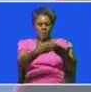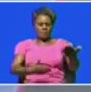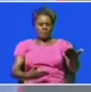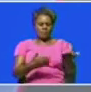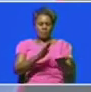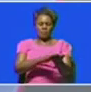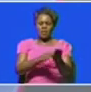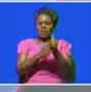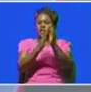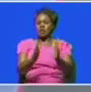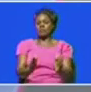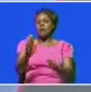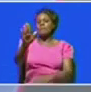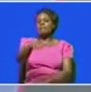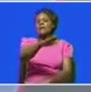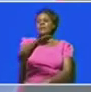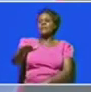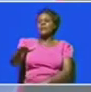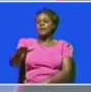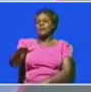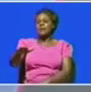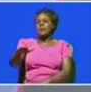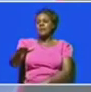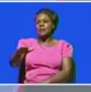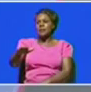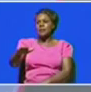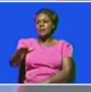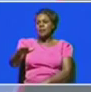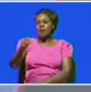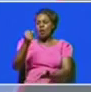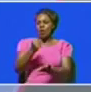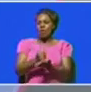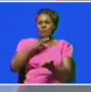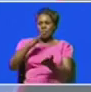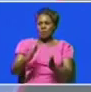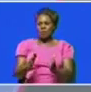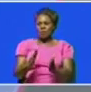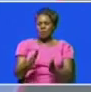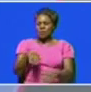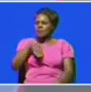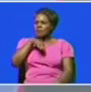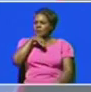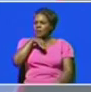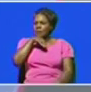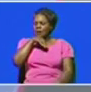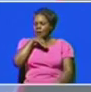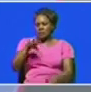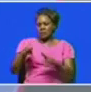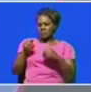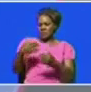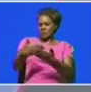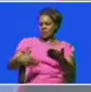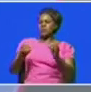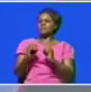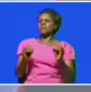for leadership positions in Parliament found its way to the Speaker's office, only for NASA leader Raila Odinga to disown it.